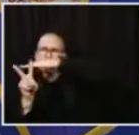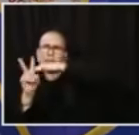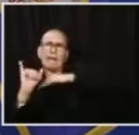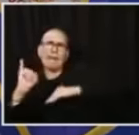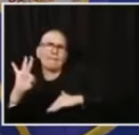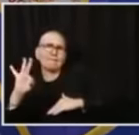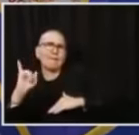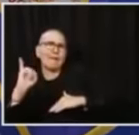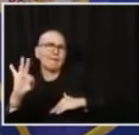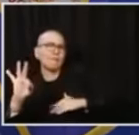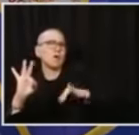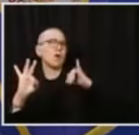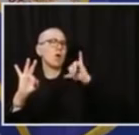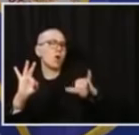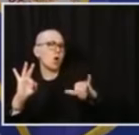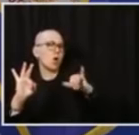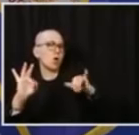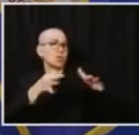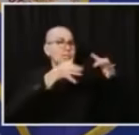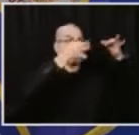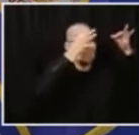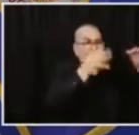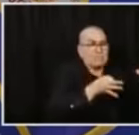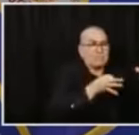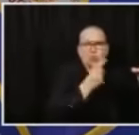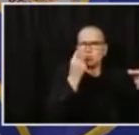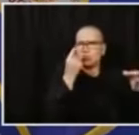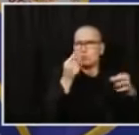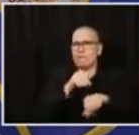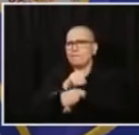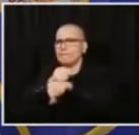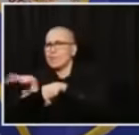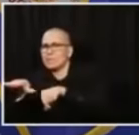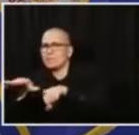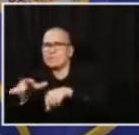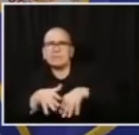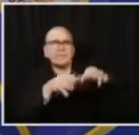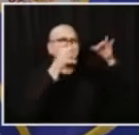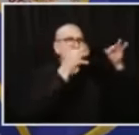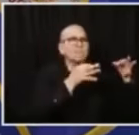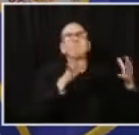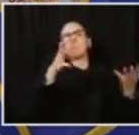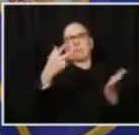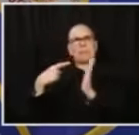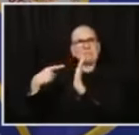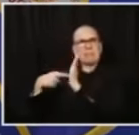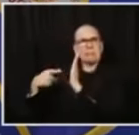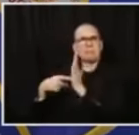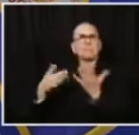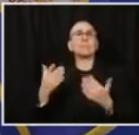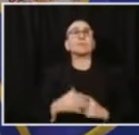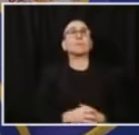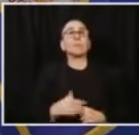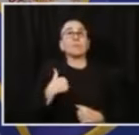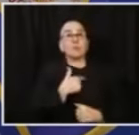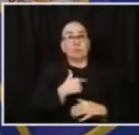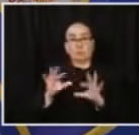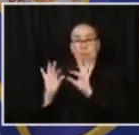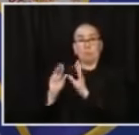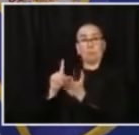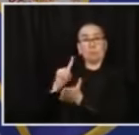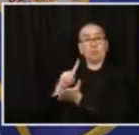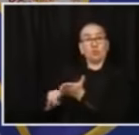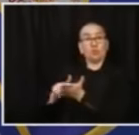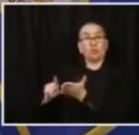and populations within our state. For example, as you heard before, we have clear data showing that areas of high social